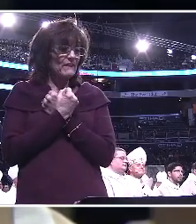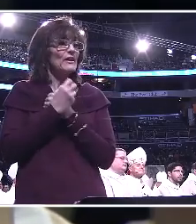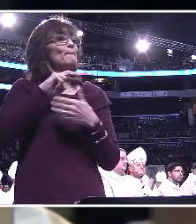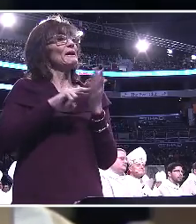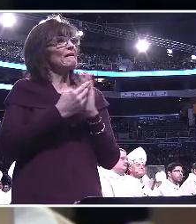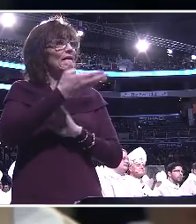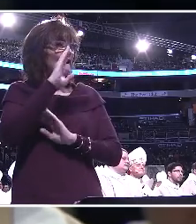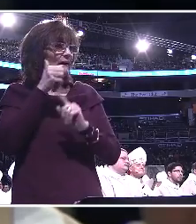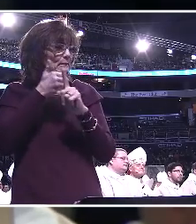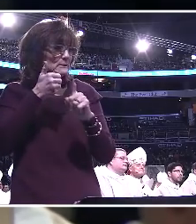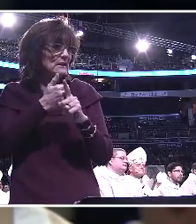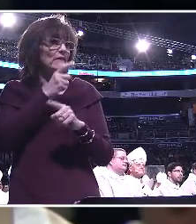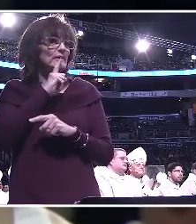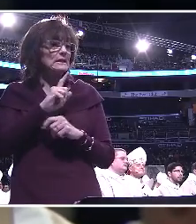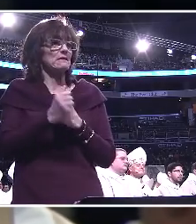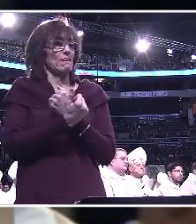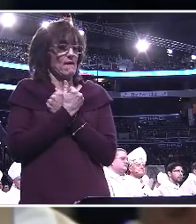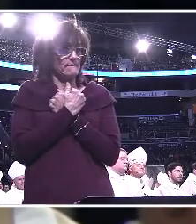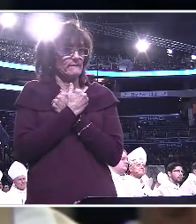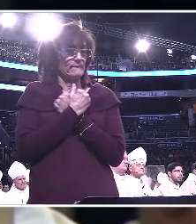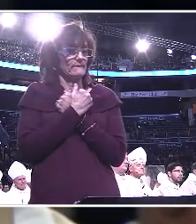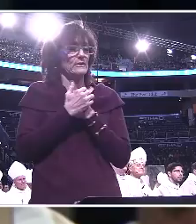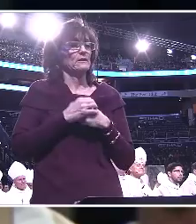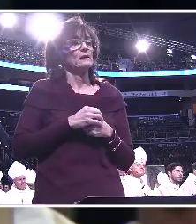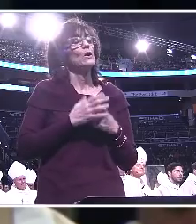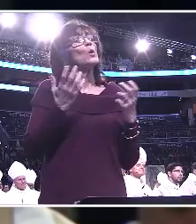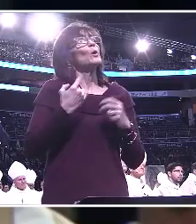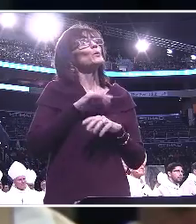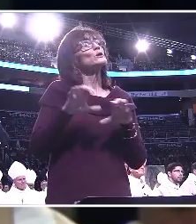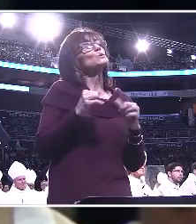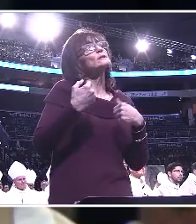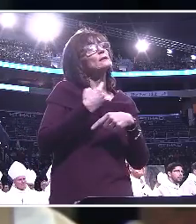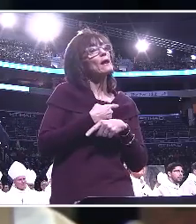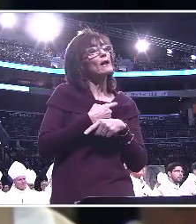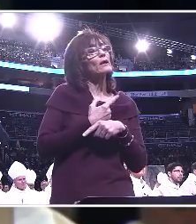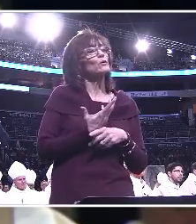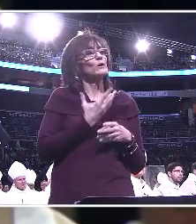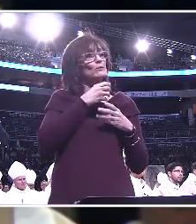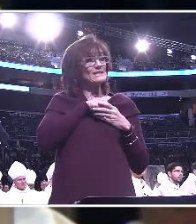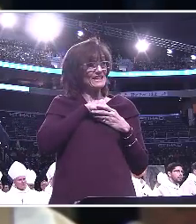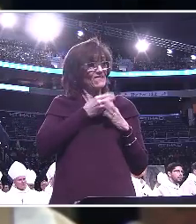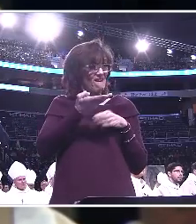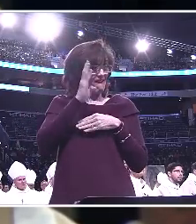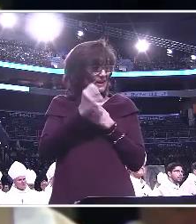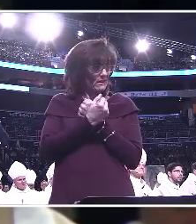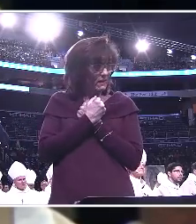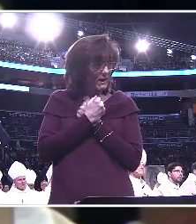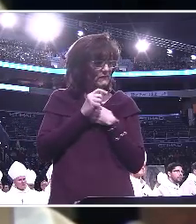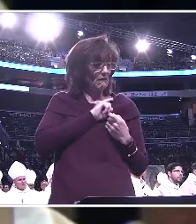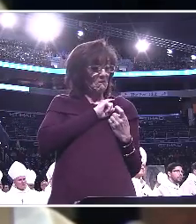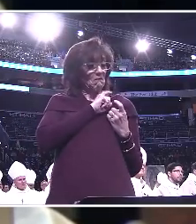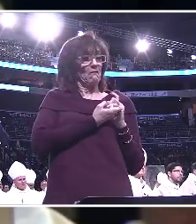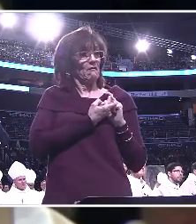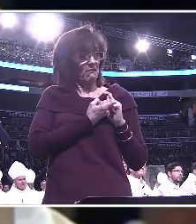love. What we do today is we receive God's love, we are transformed by God's